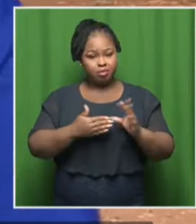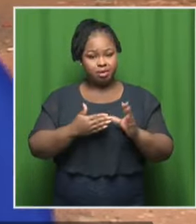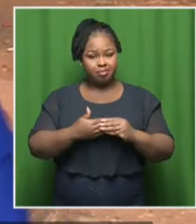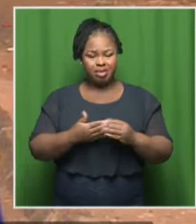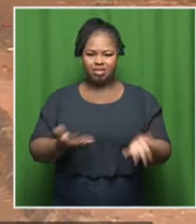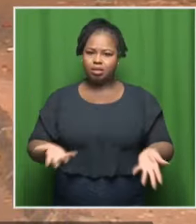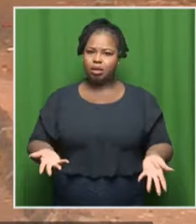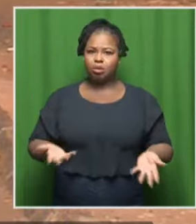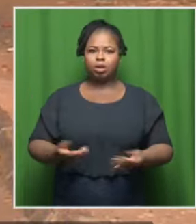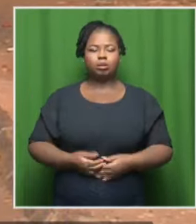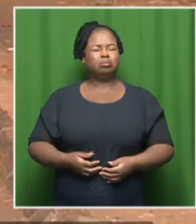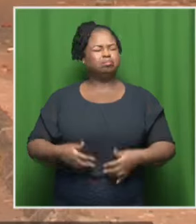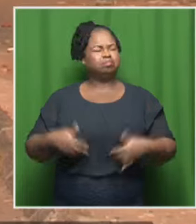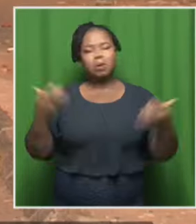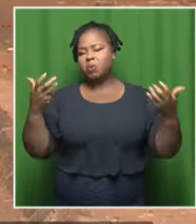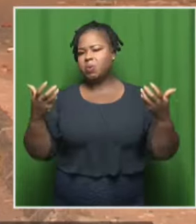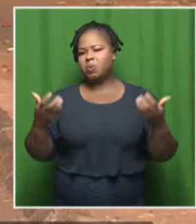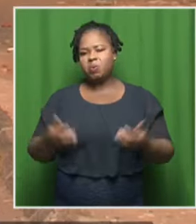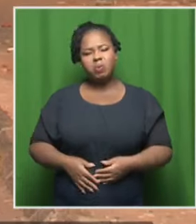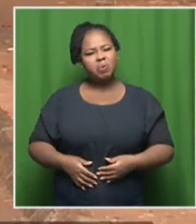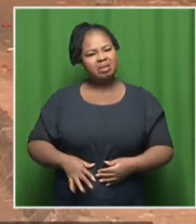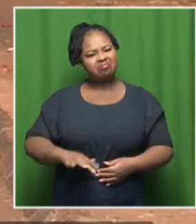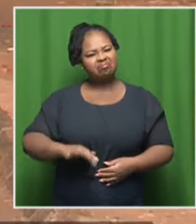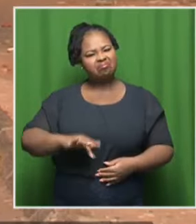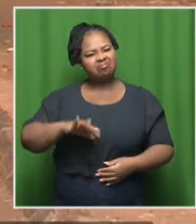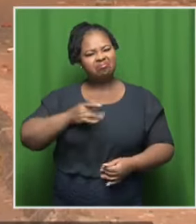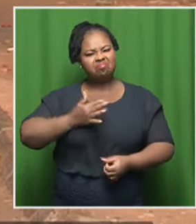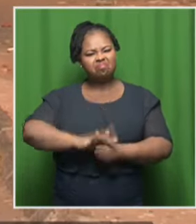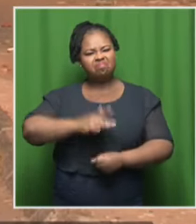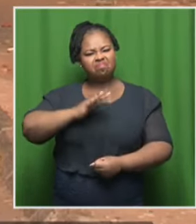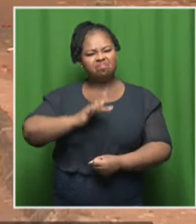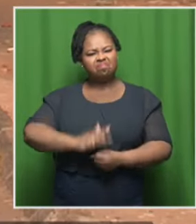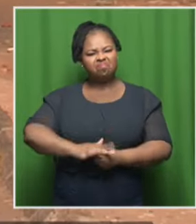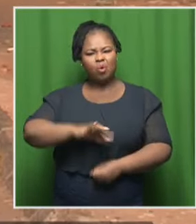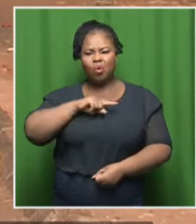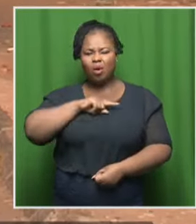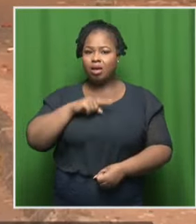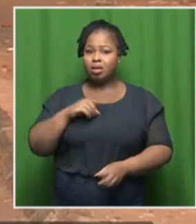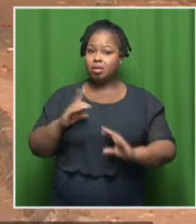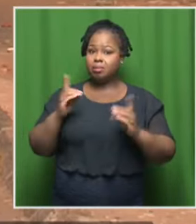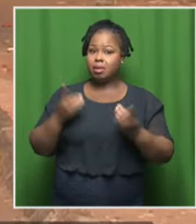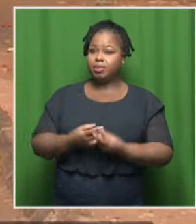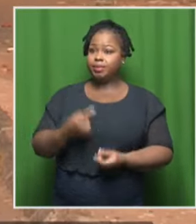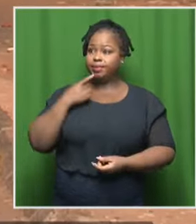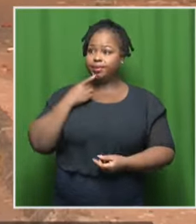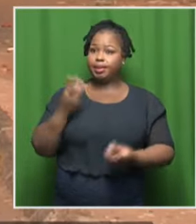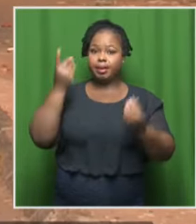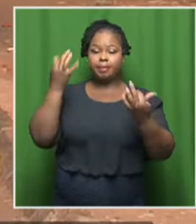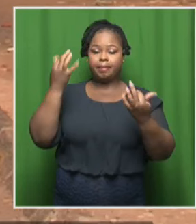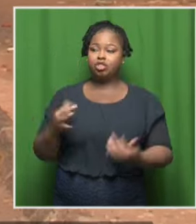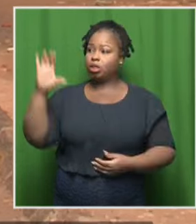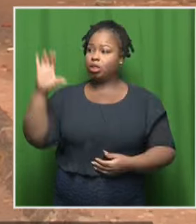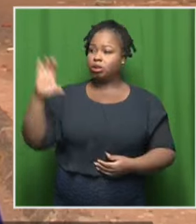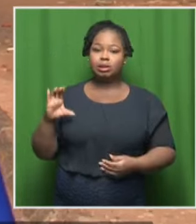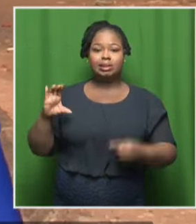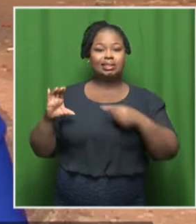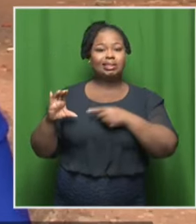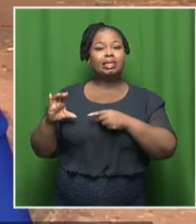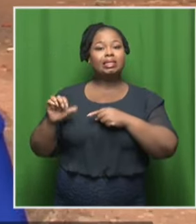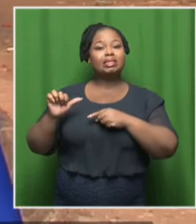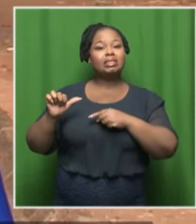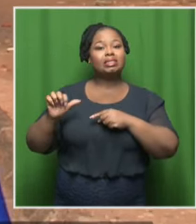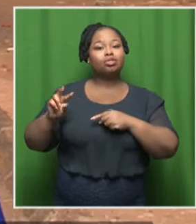yesterday fuming, you know, as the department reflected that they had a budget of about 62